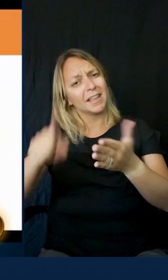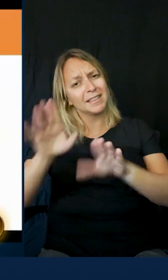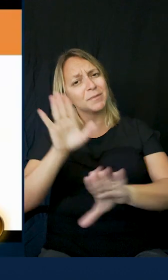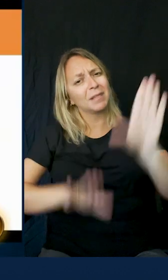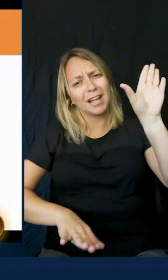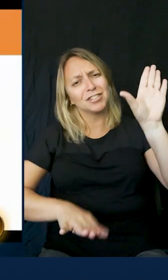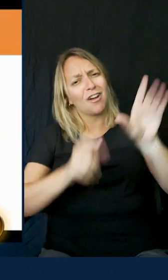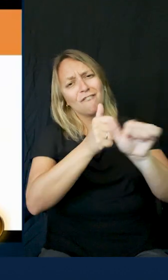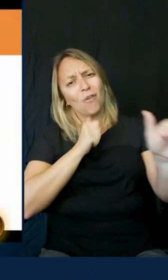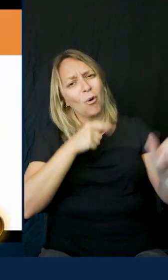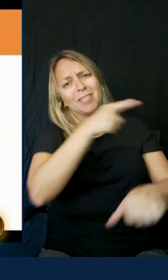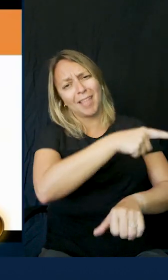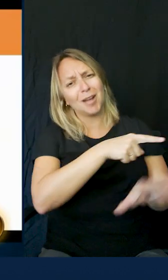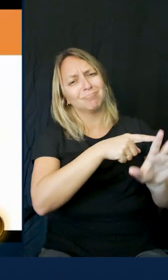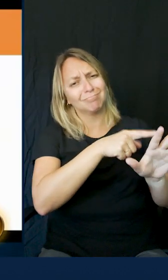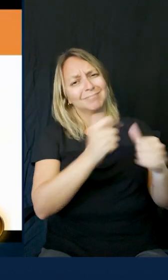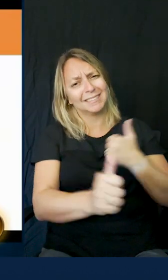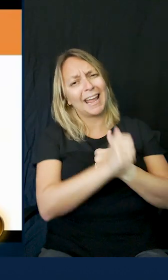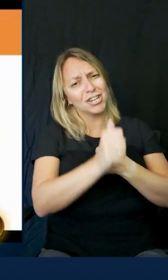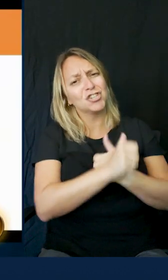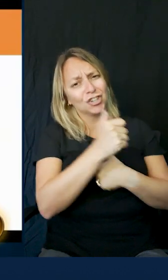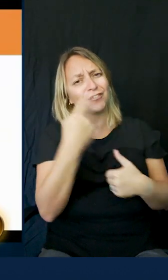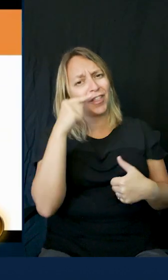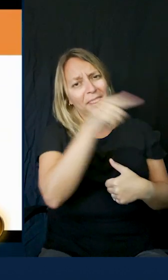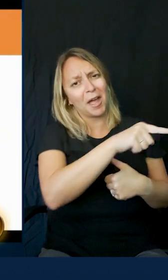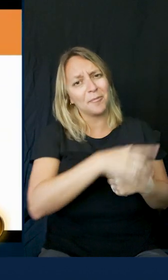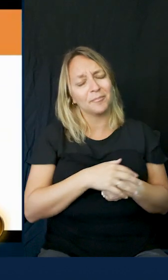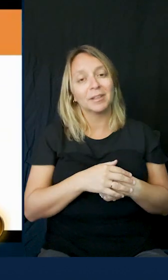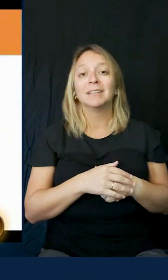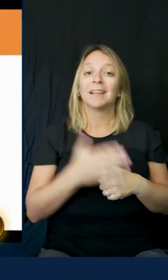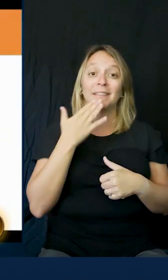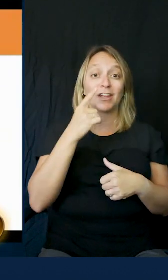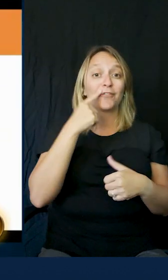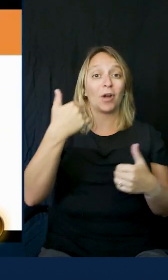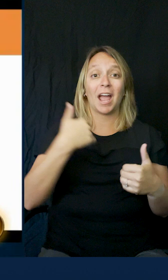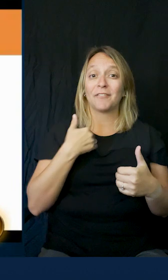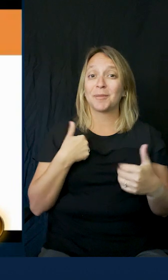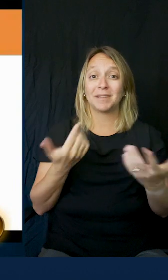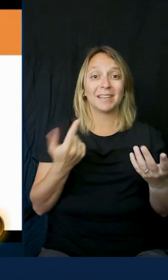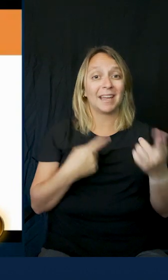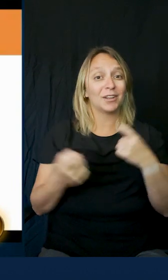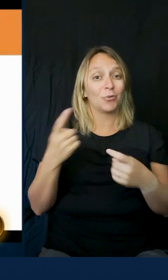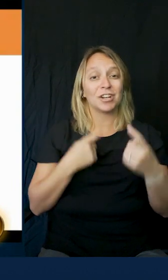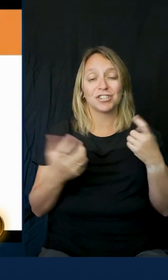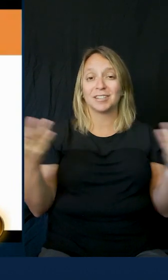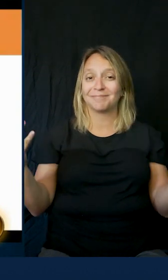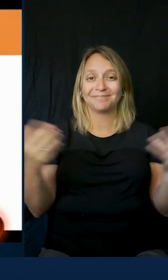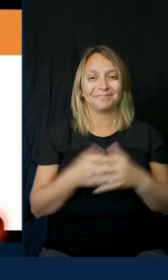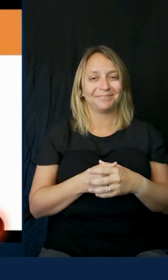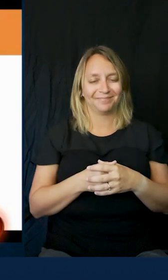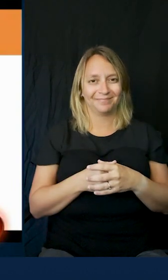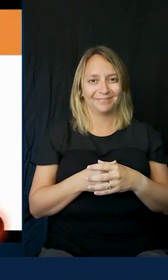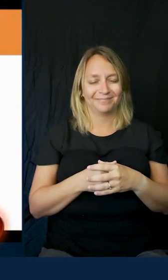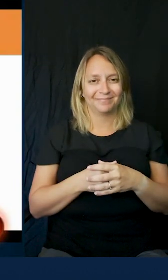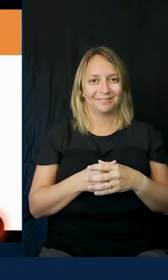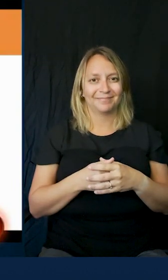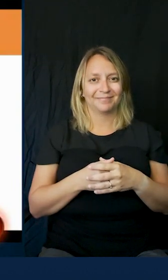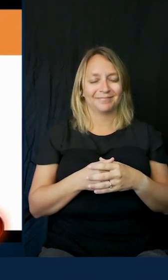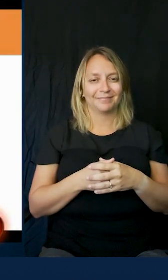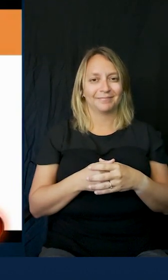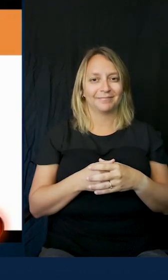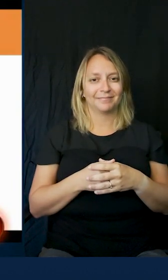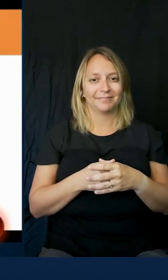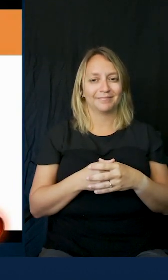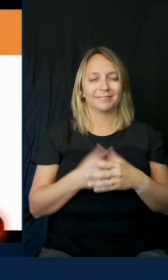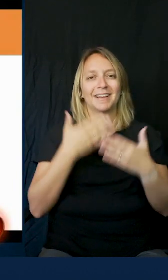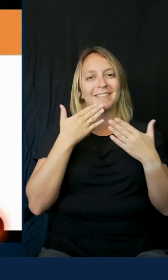you so much for having me. It's been a pleasure to be here. And if anyone has any questions, Natalie and Rodrigo are here to answer those questions for